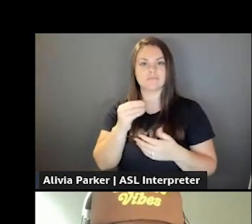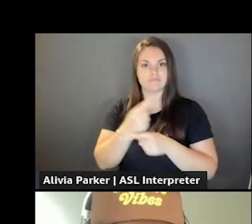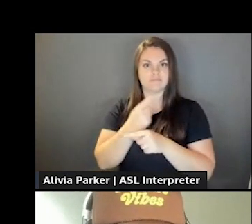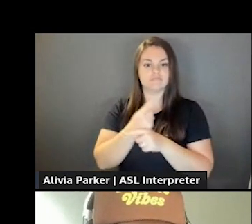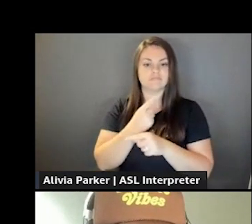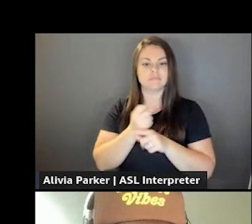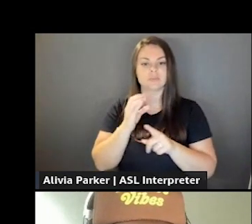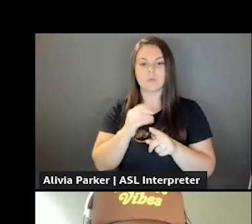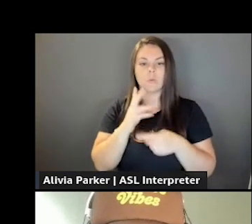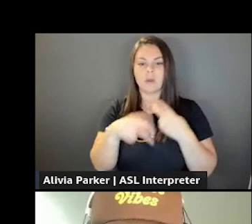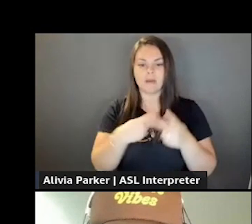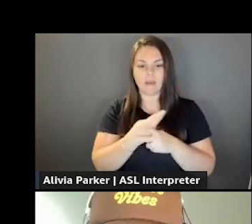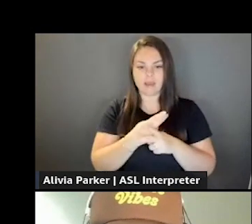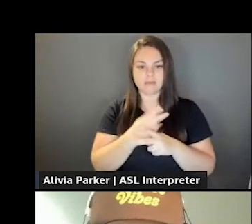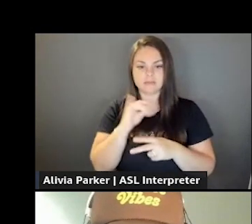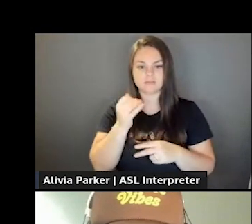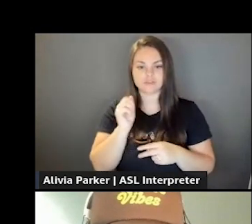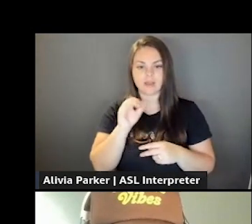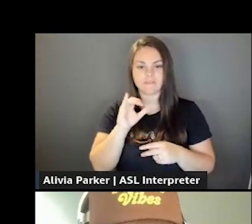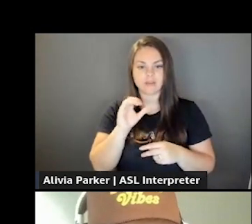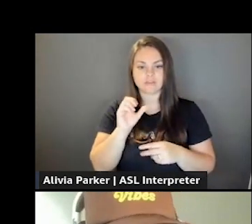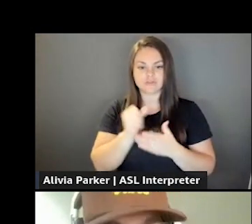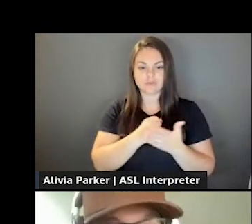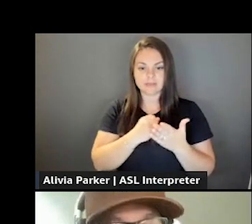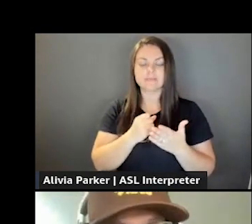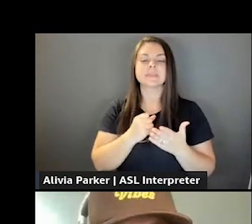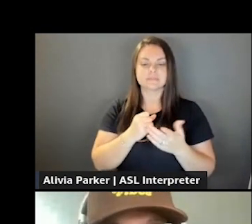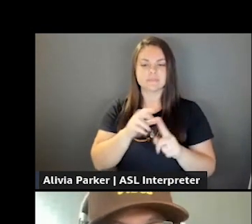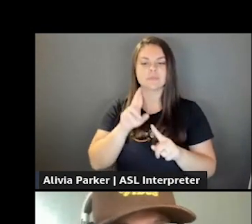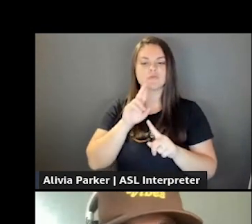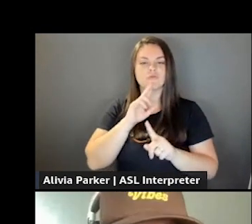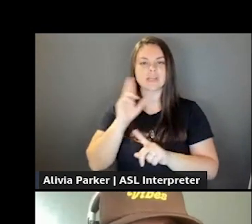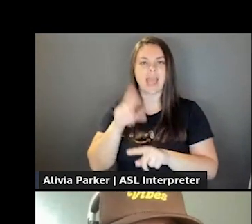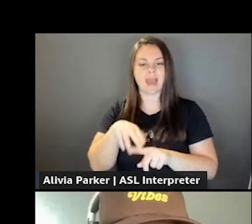React. It's going to pull in those credentials.